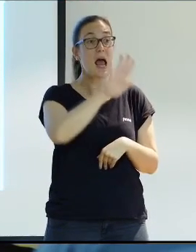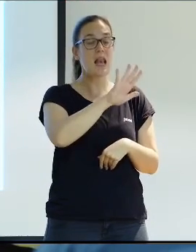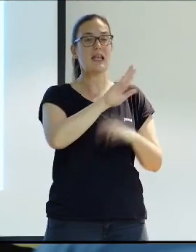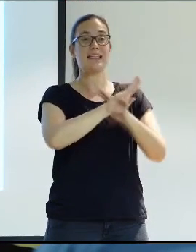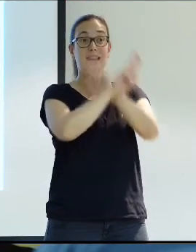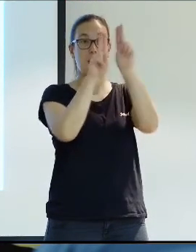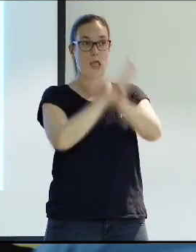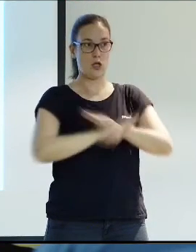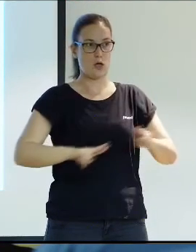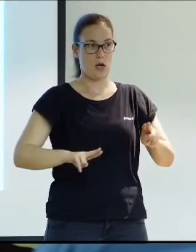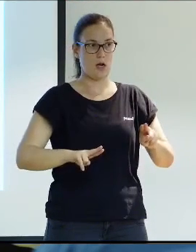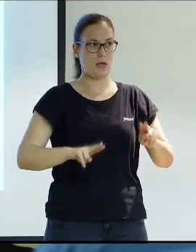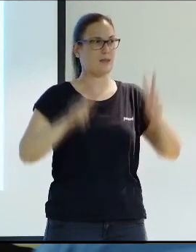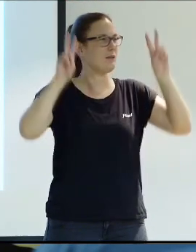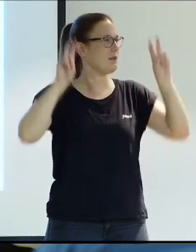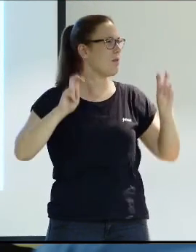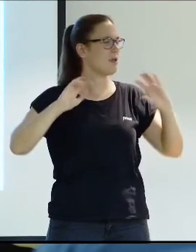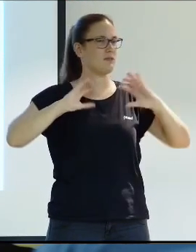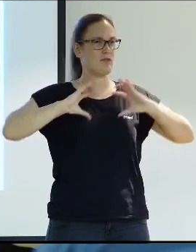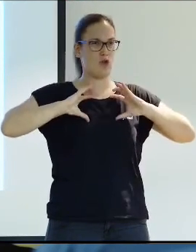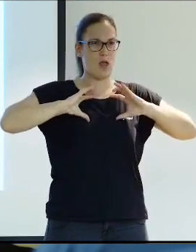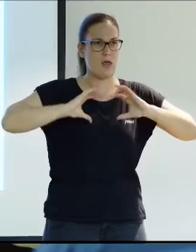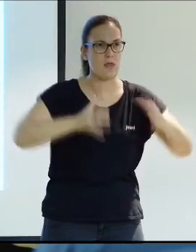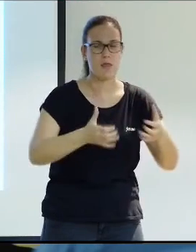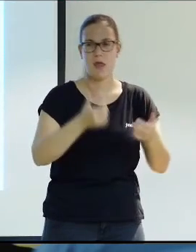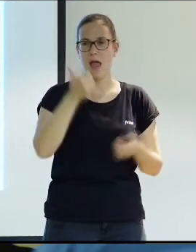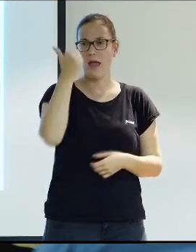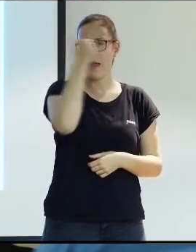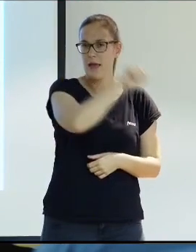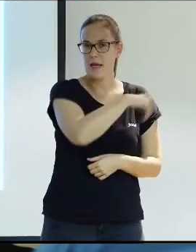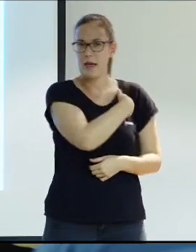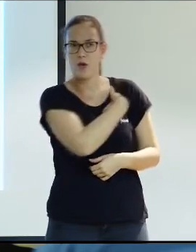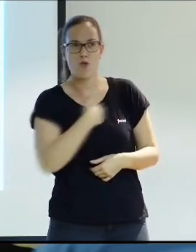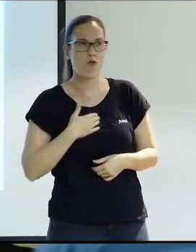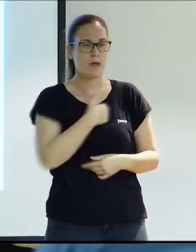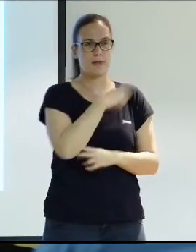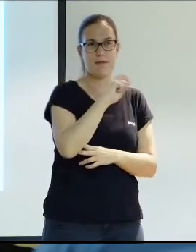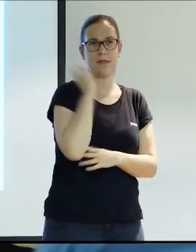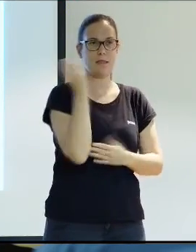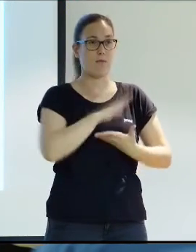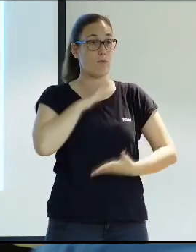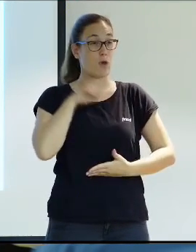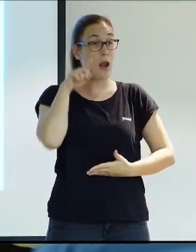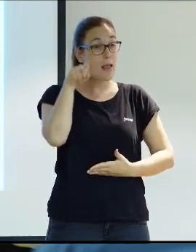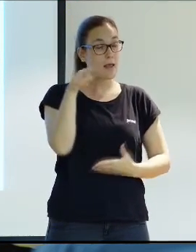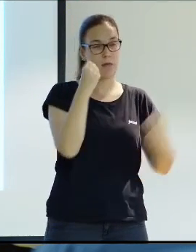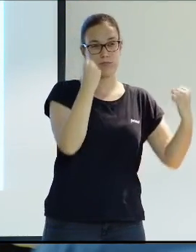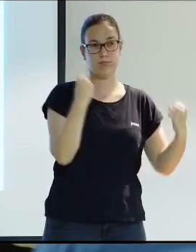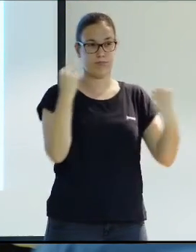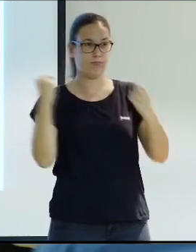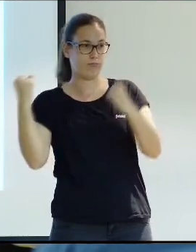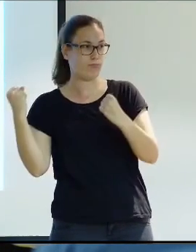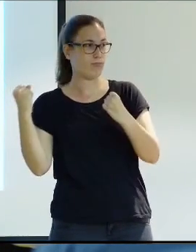as internationally, and with violence, gender violence, and functional diversity. And from